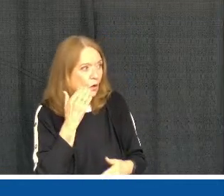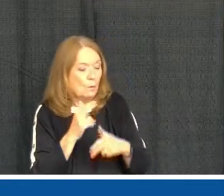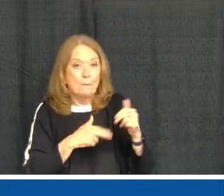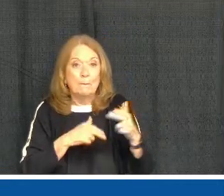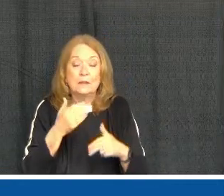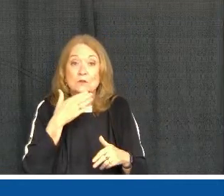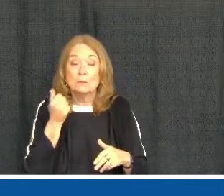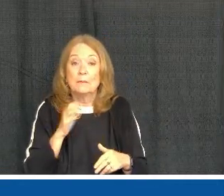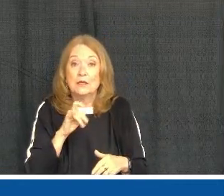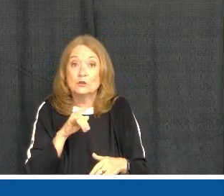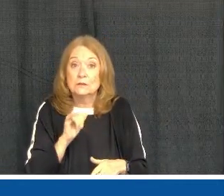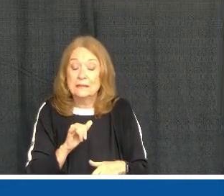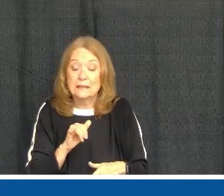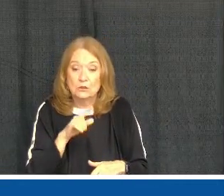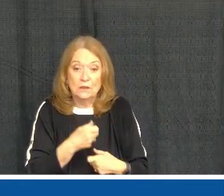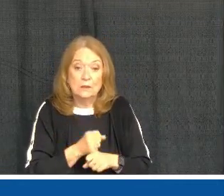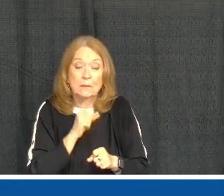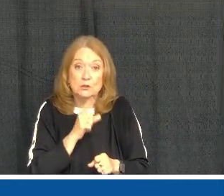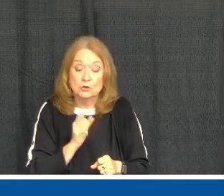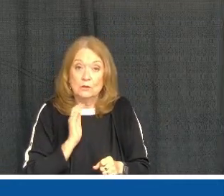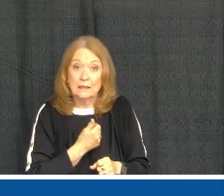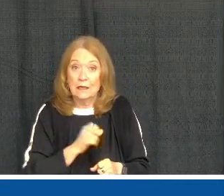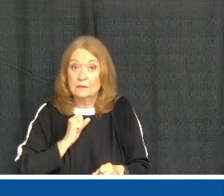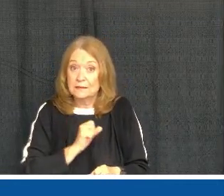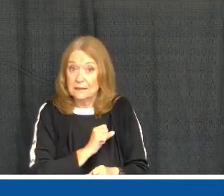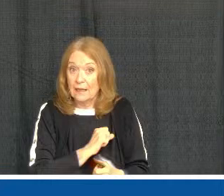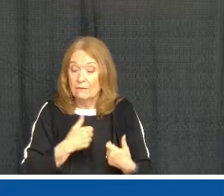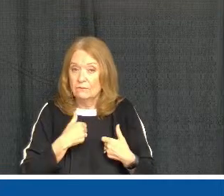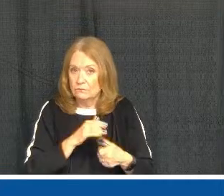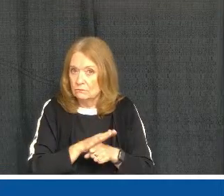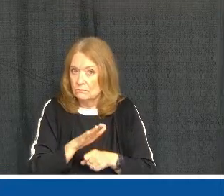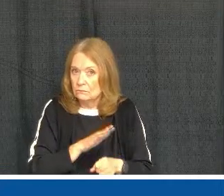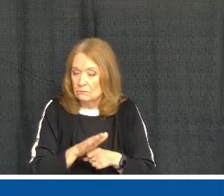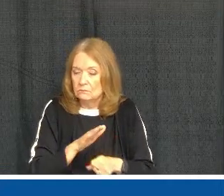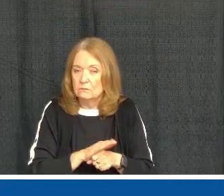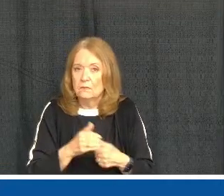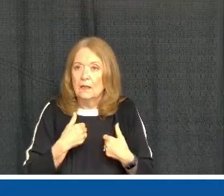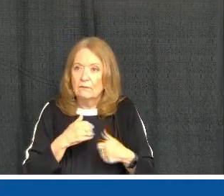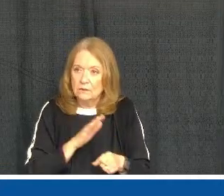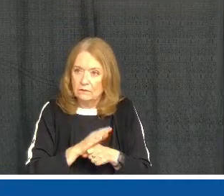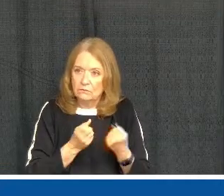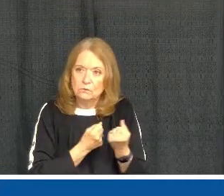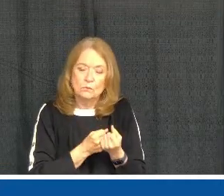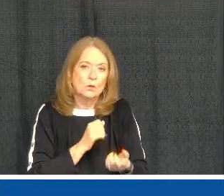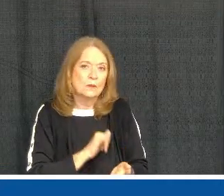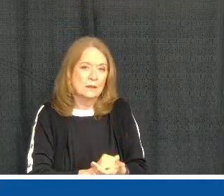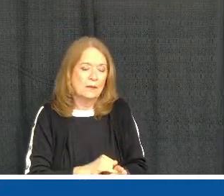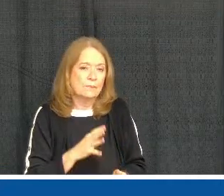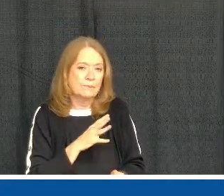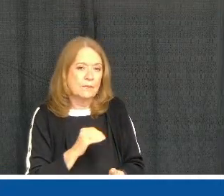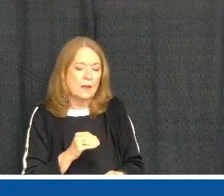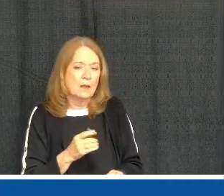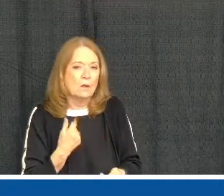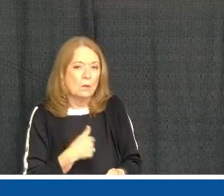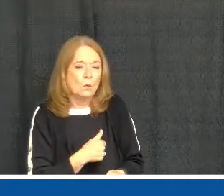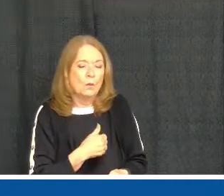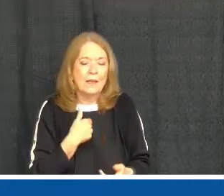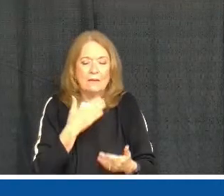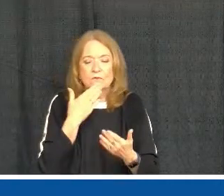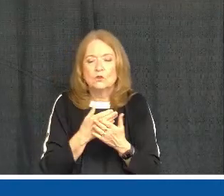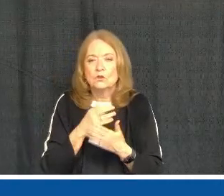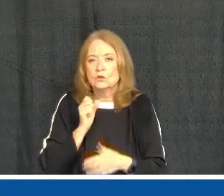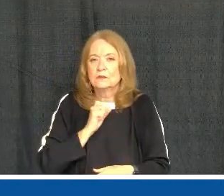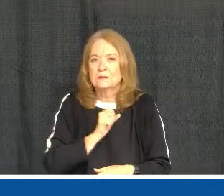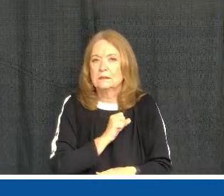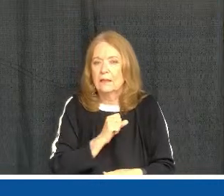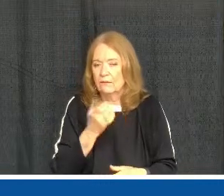better city, Sure. we need to make sure that our staff is staffed enough to support that. So, and we have a good staff. Fortunately,